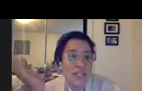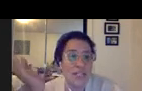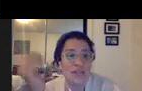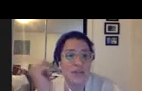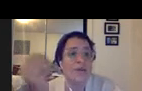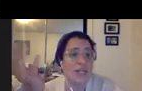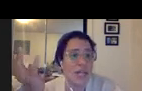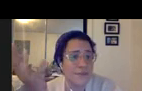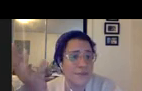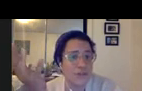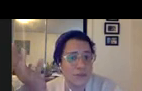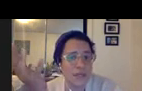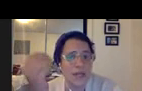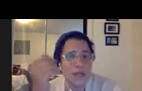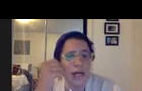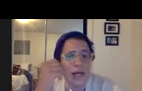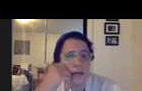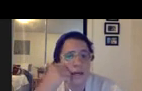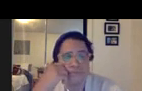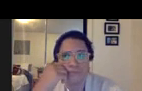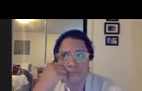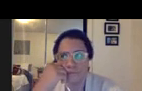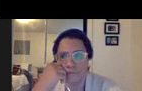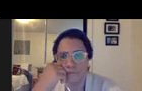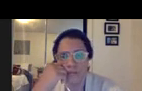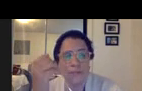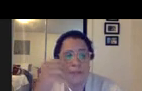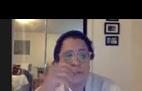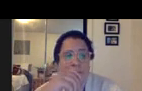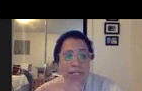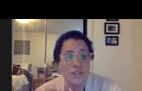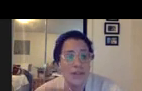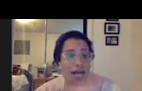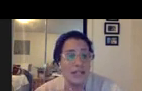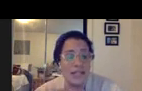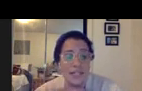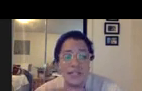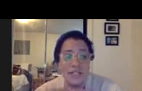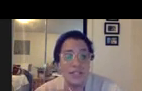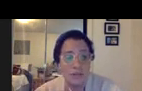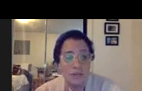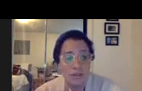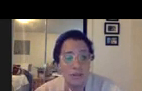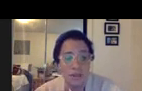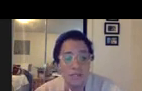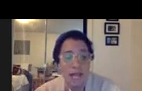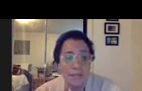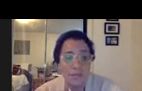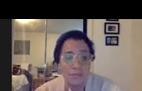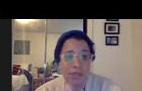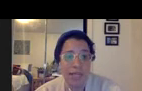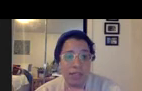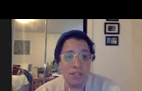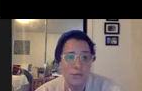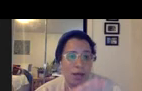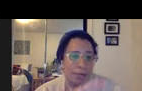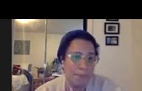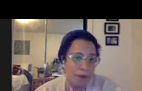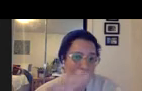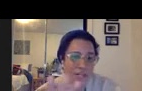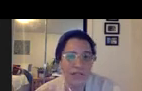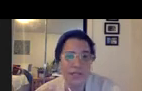I did also open it up to the member body to add any additional topics